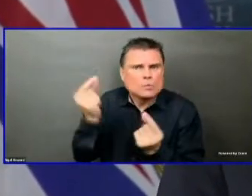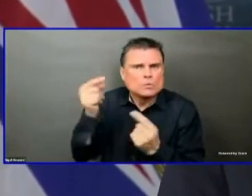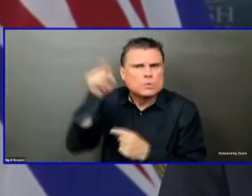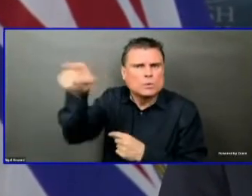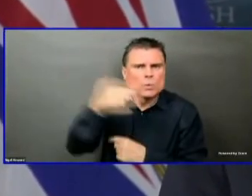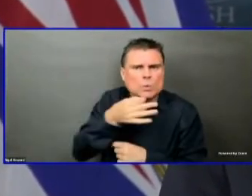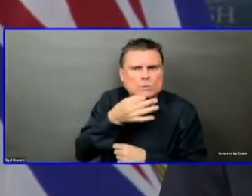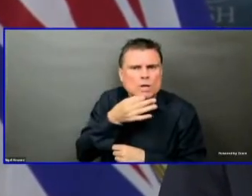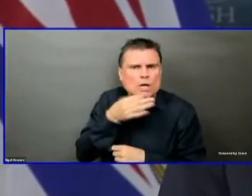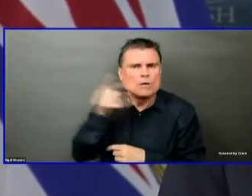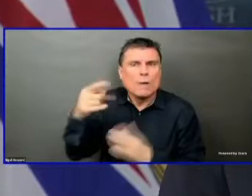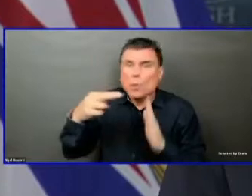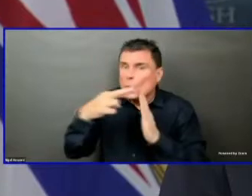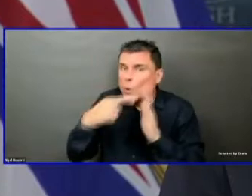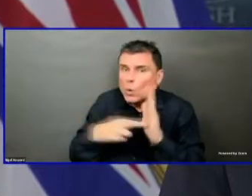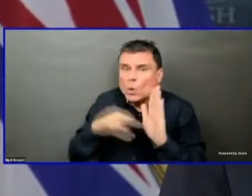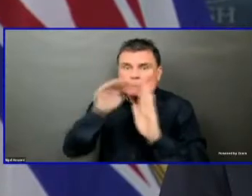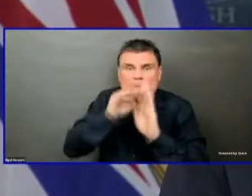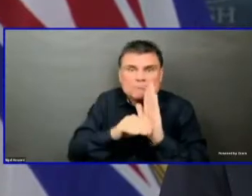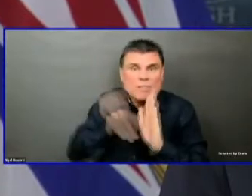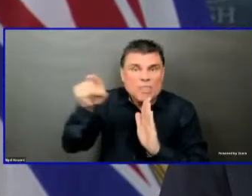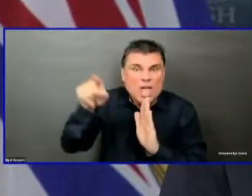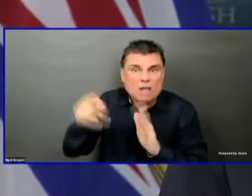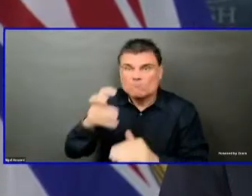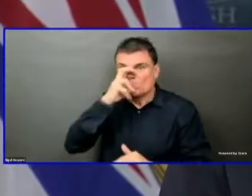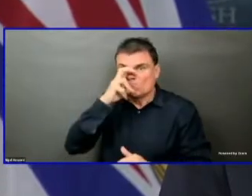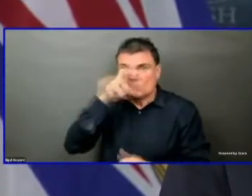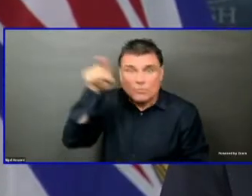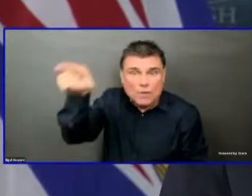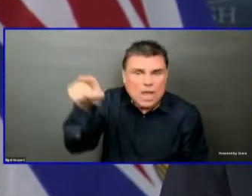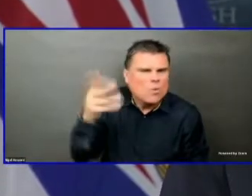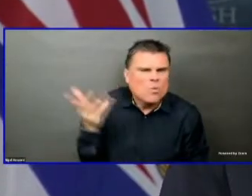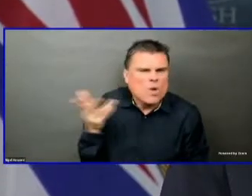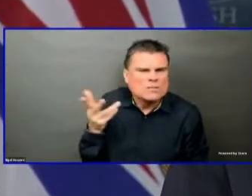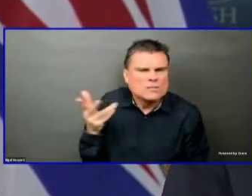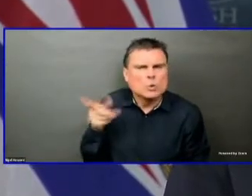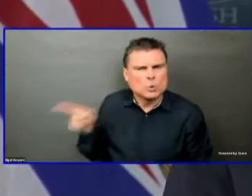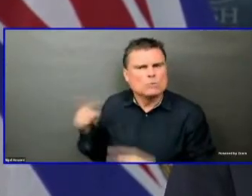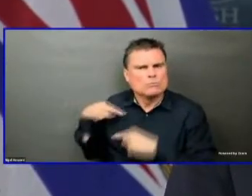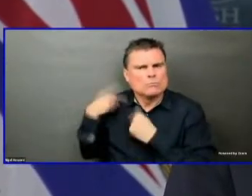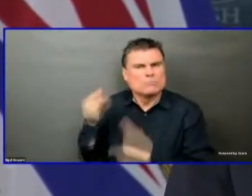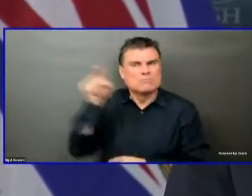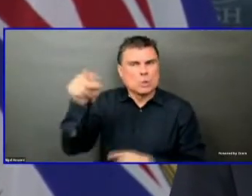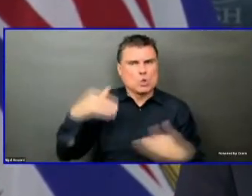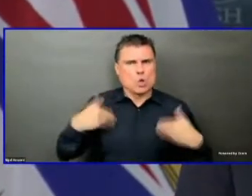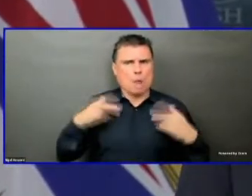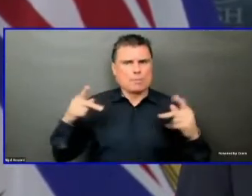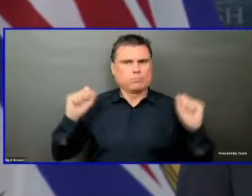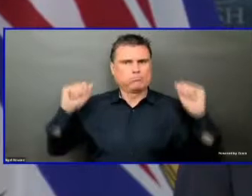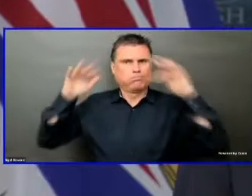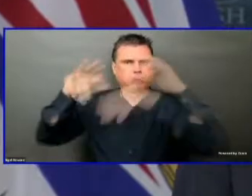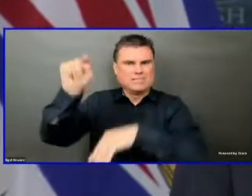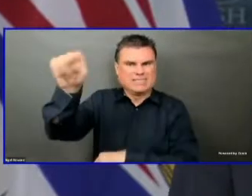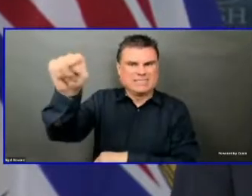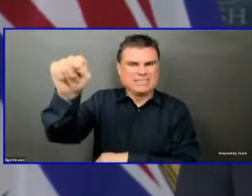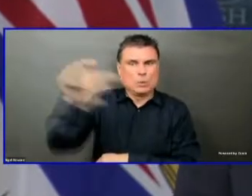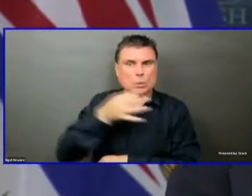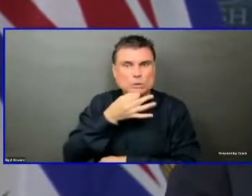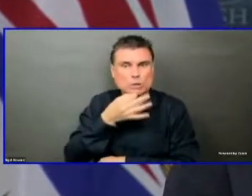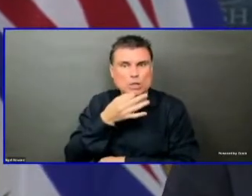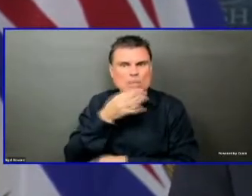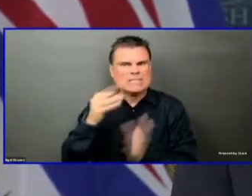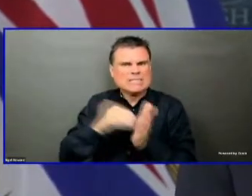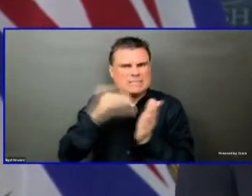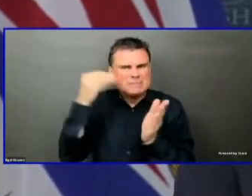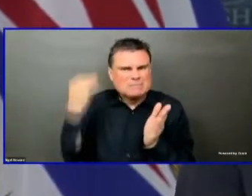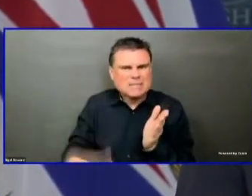people in Whistler, they've often talked about, how expensive housing is, and so many end up living together. And just wondering if that